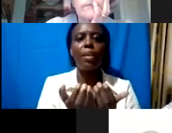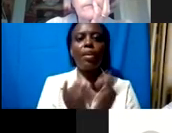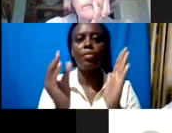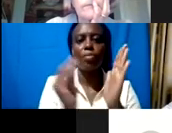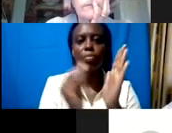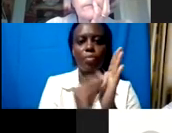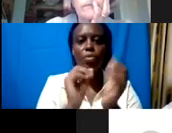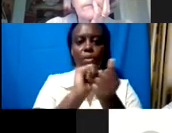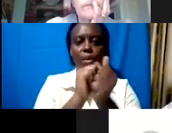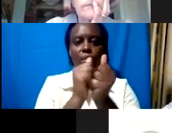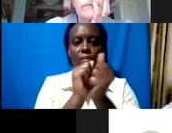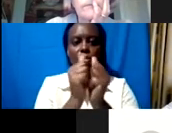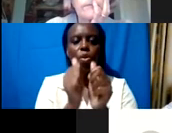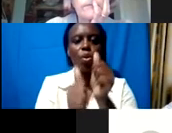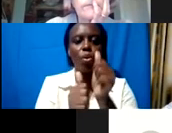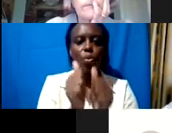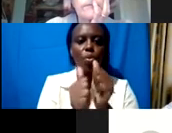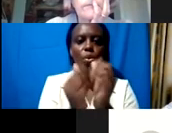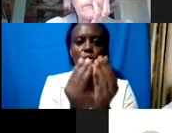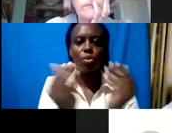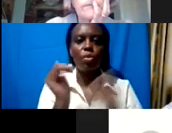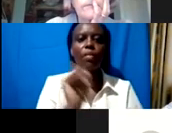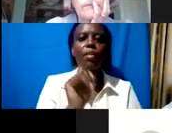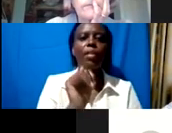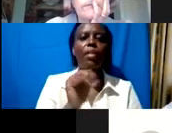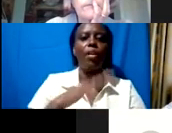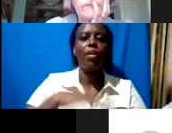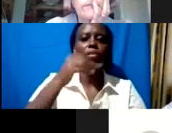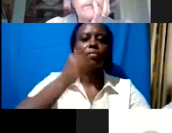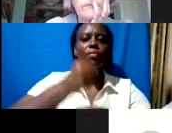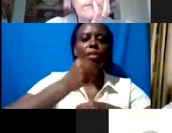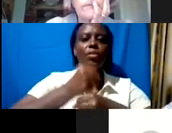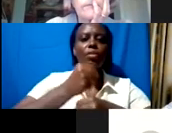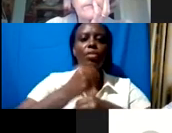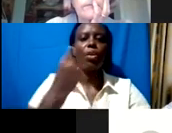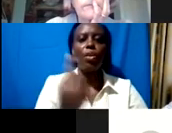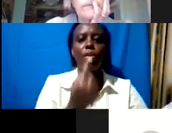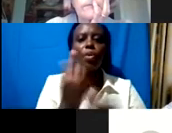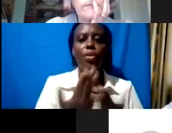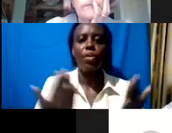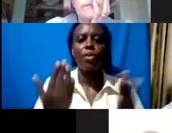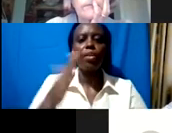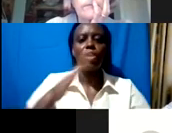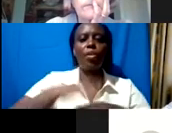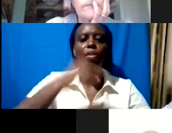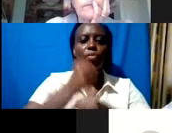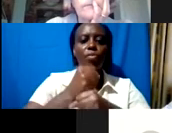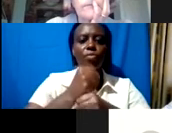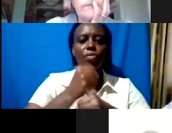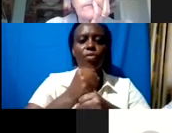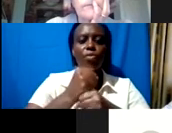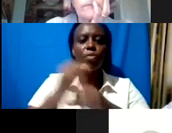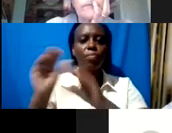amendments that address that. But on functions, the only thing you see on functions is the transfer